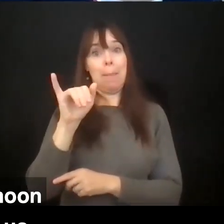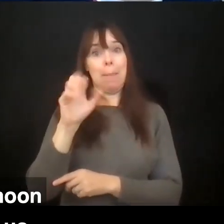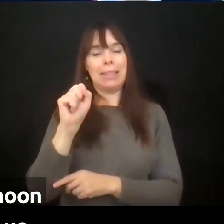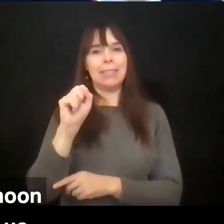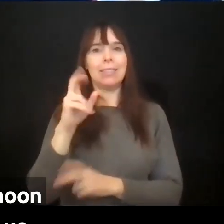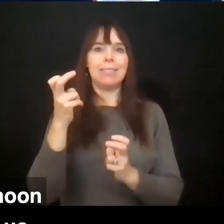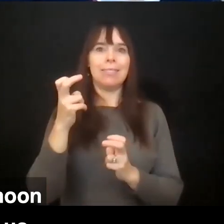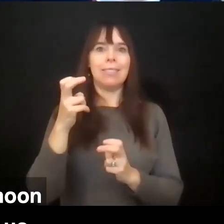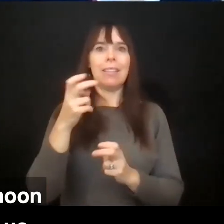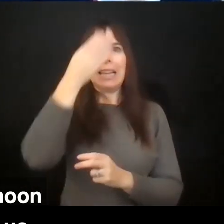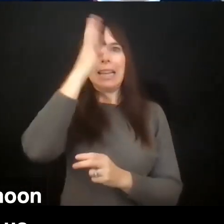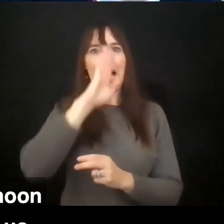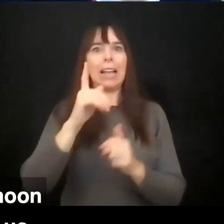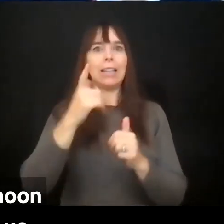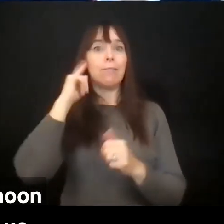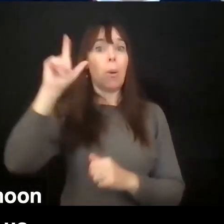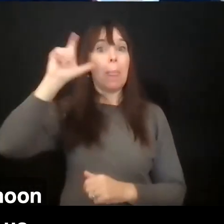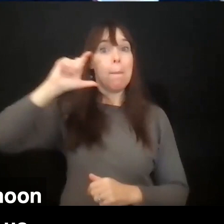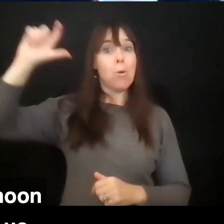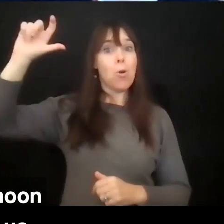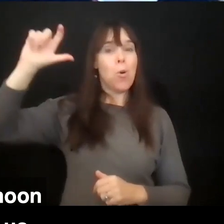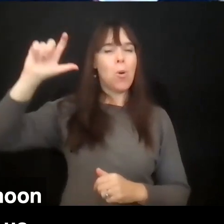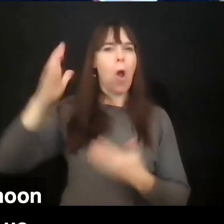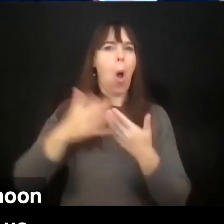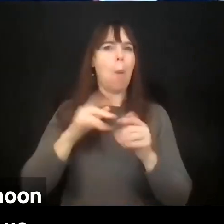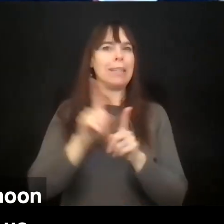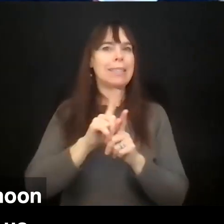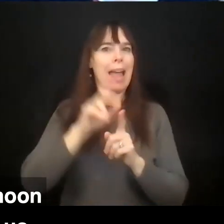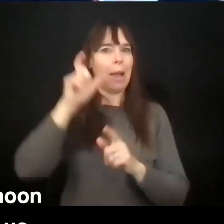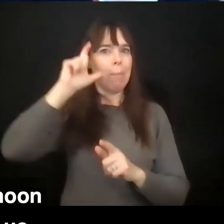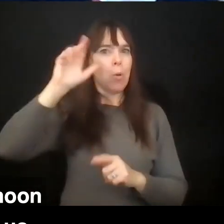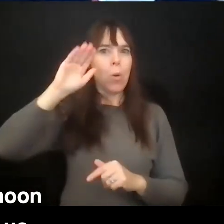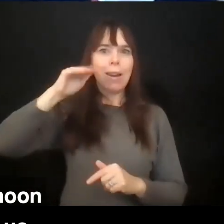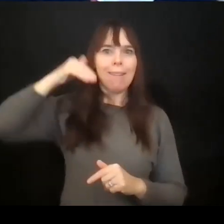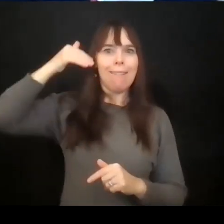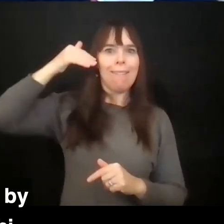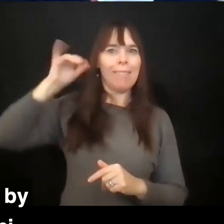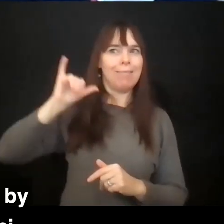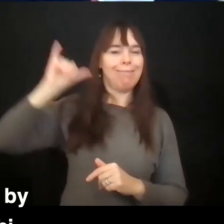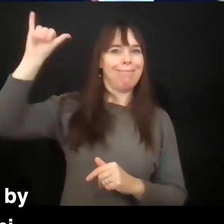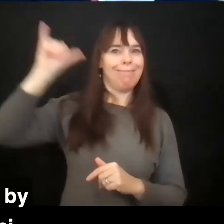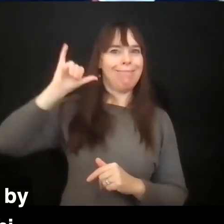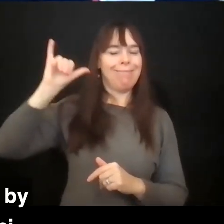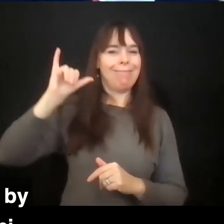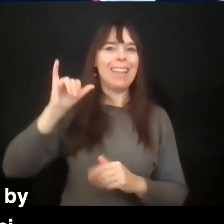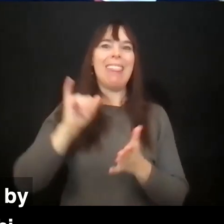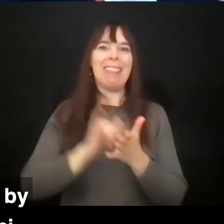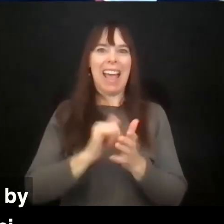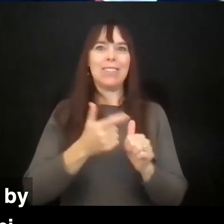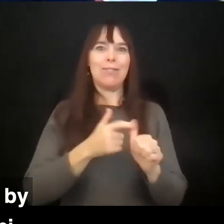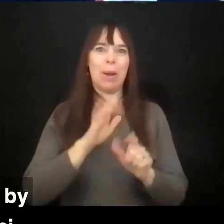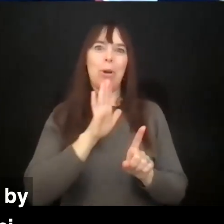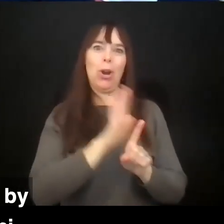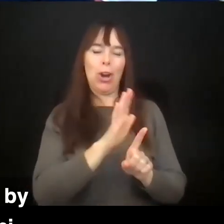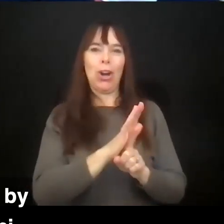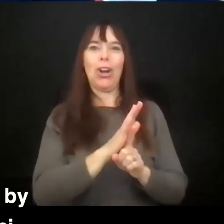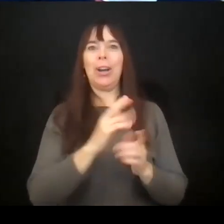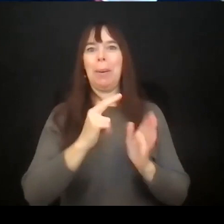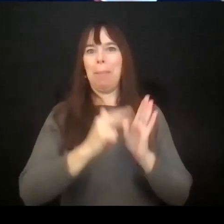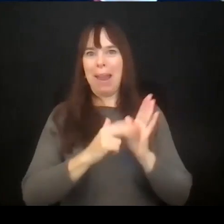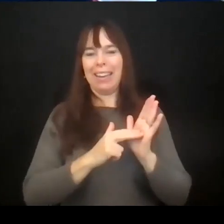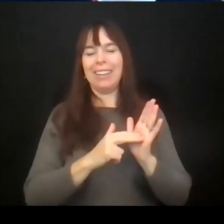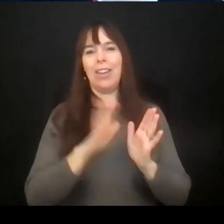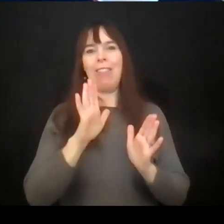so this crescent moon on Judith's face tells us that this was painted by Artemisia